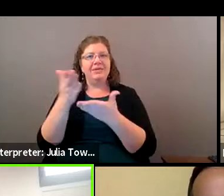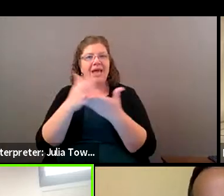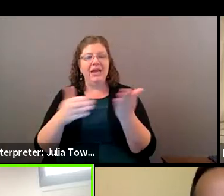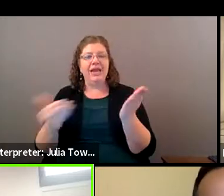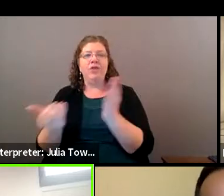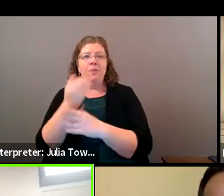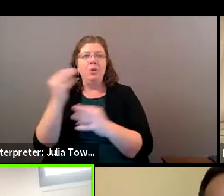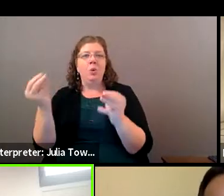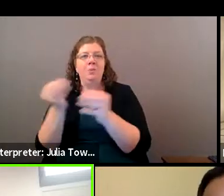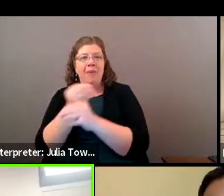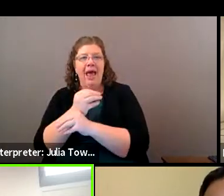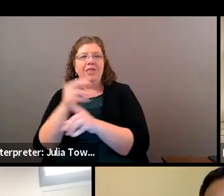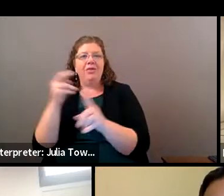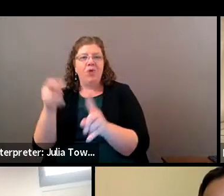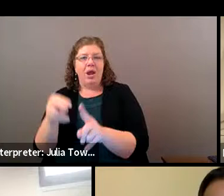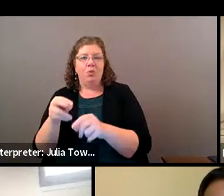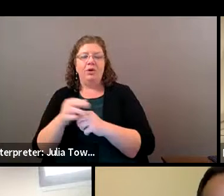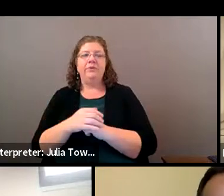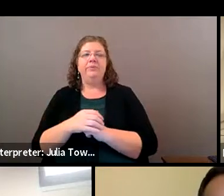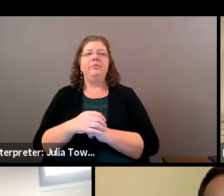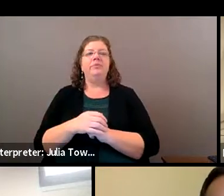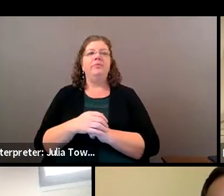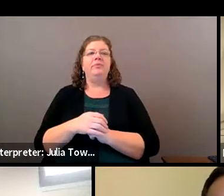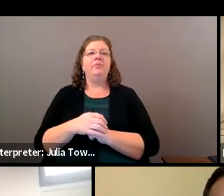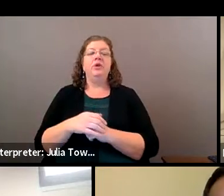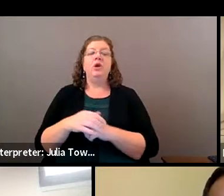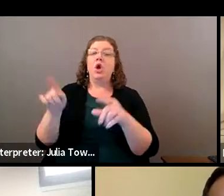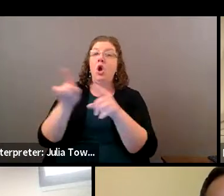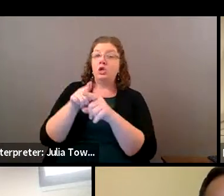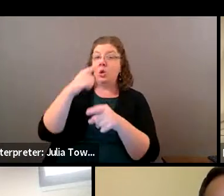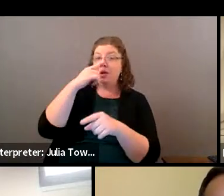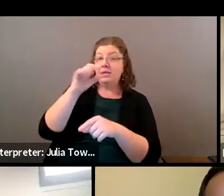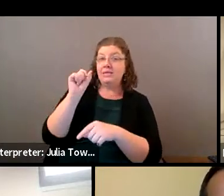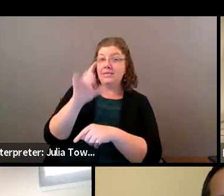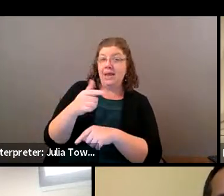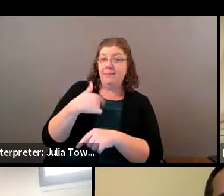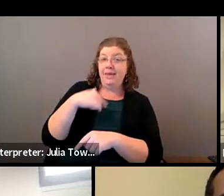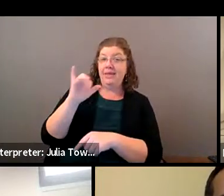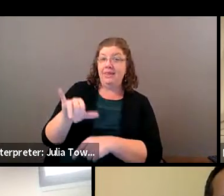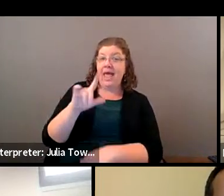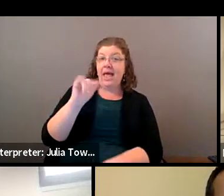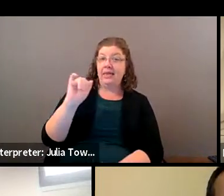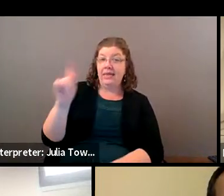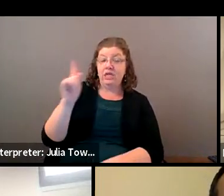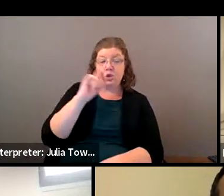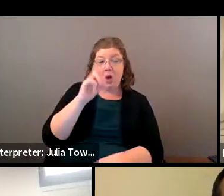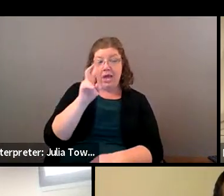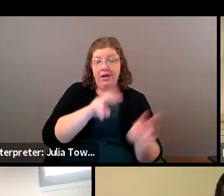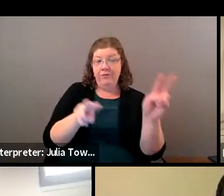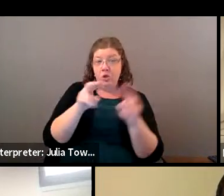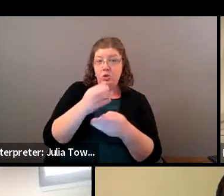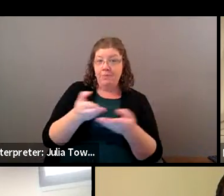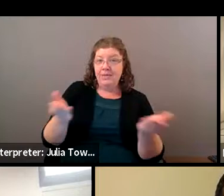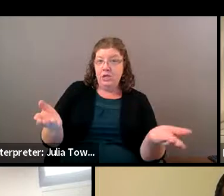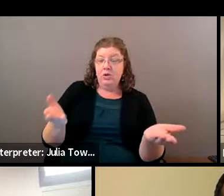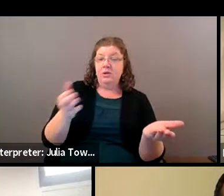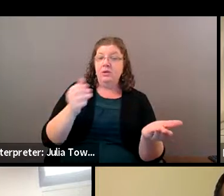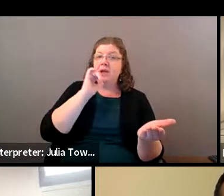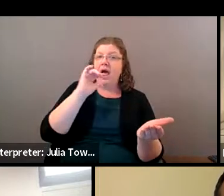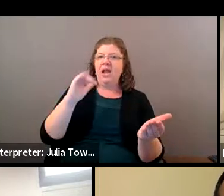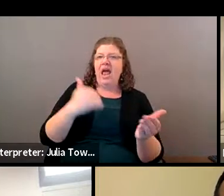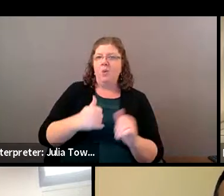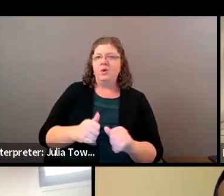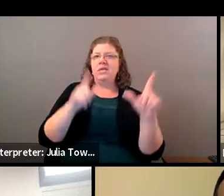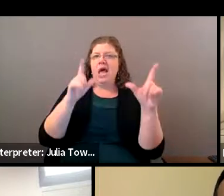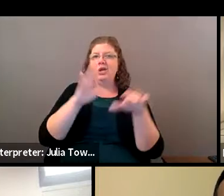framework. Thank you. Also, would you send me that link so I can view the materials? It's not on our slide. It's on